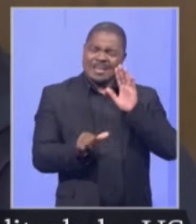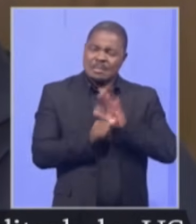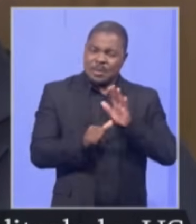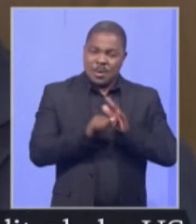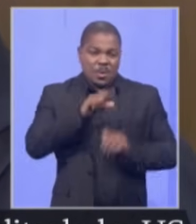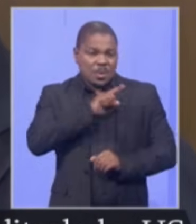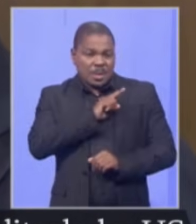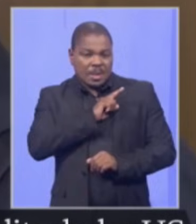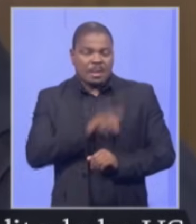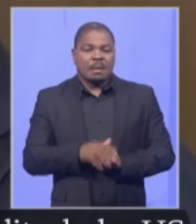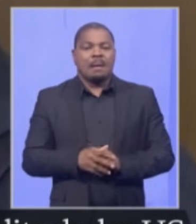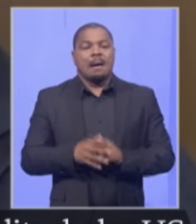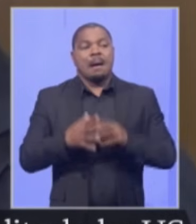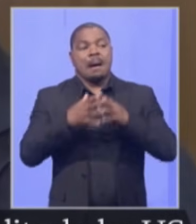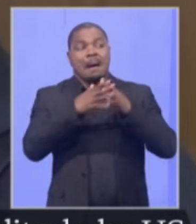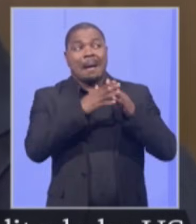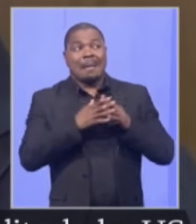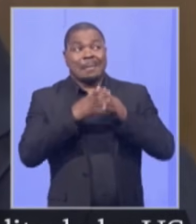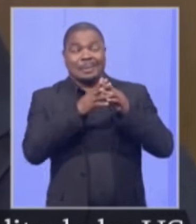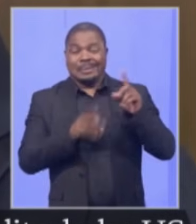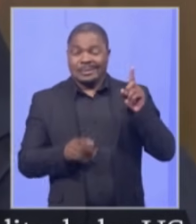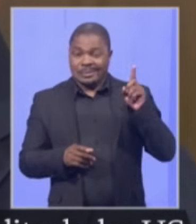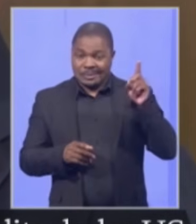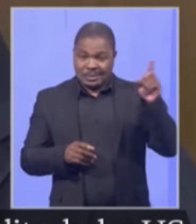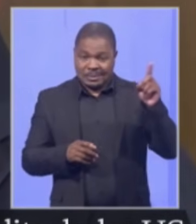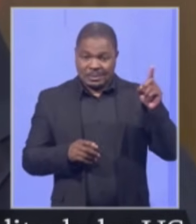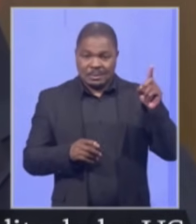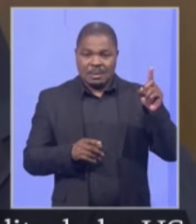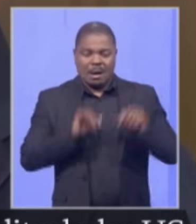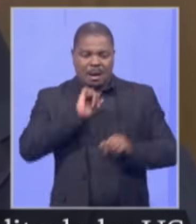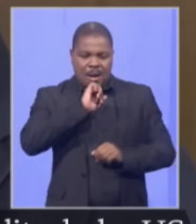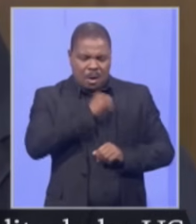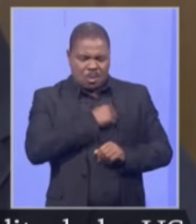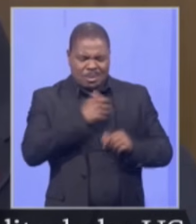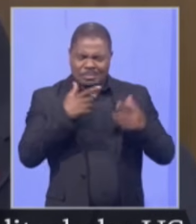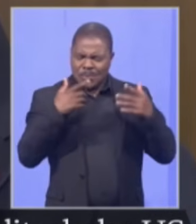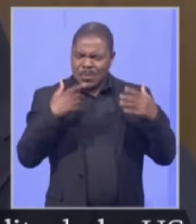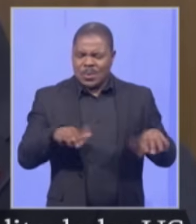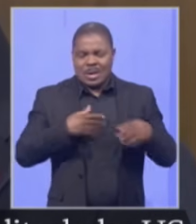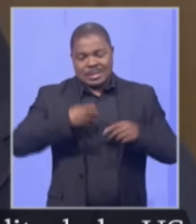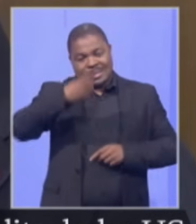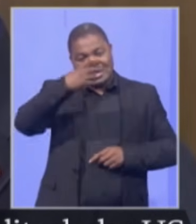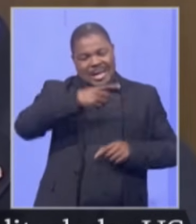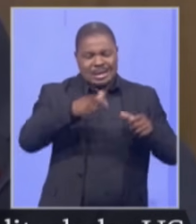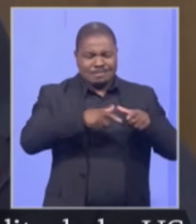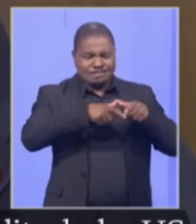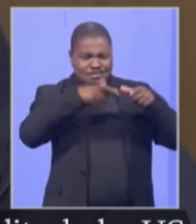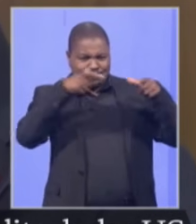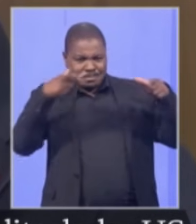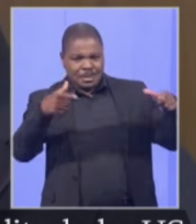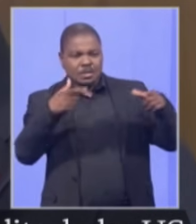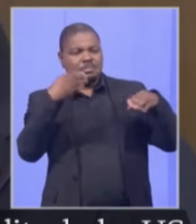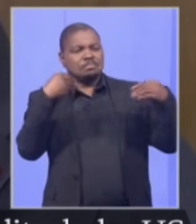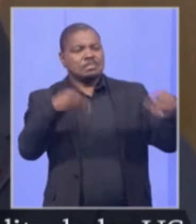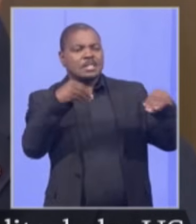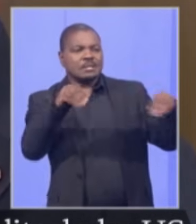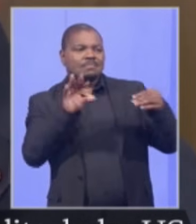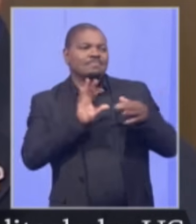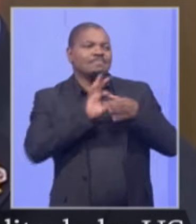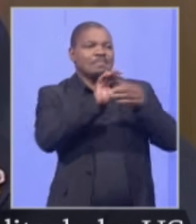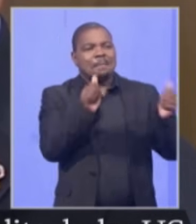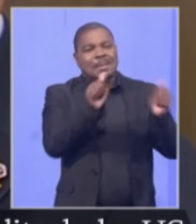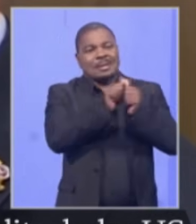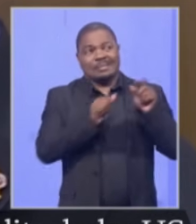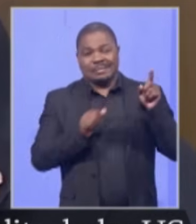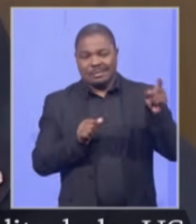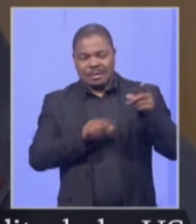Firstly, the United States is our second biggest trading partner and our